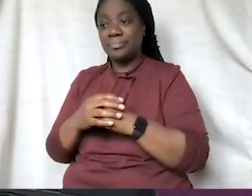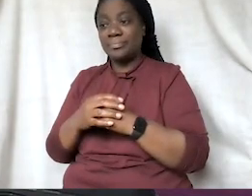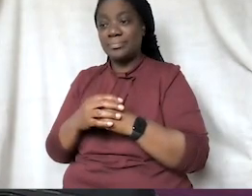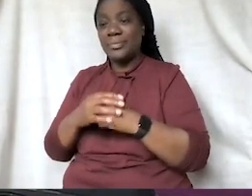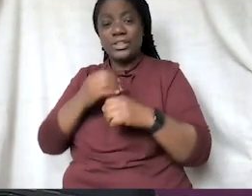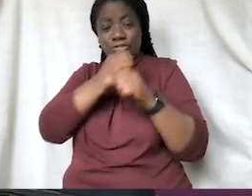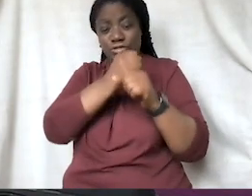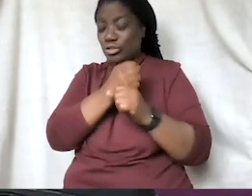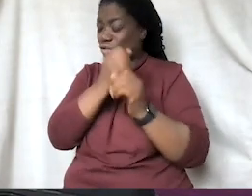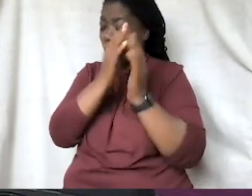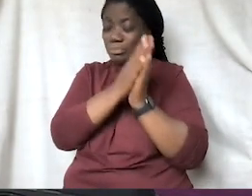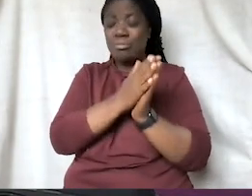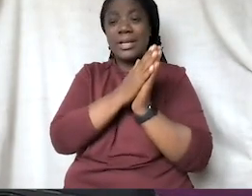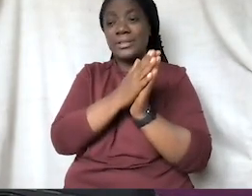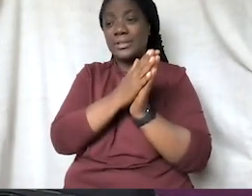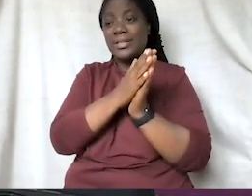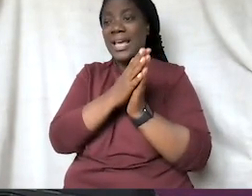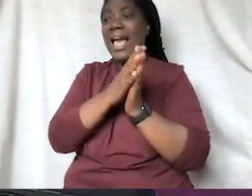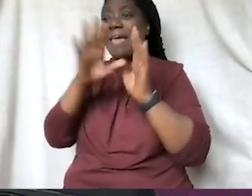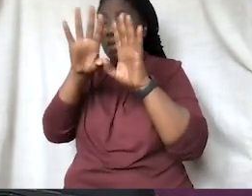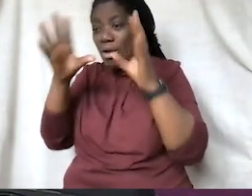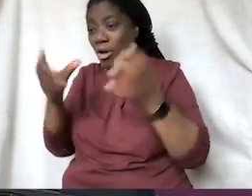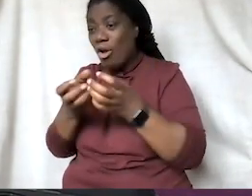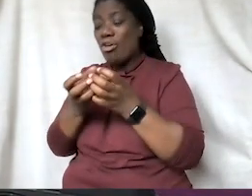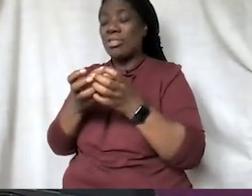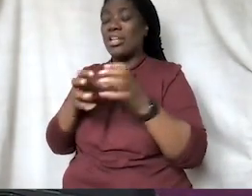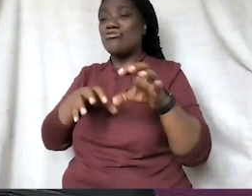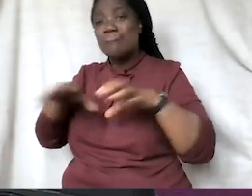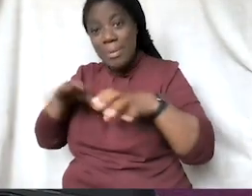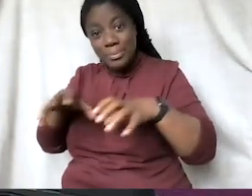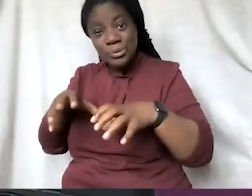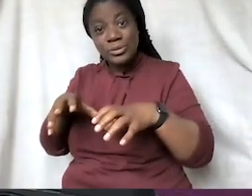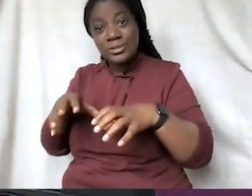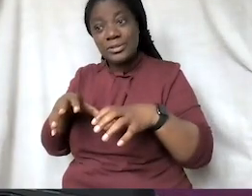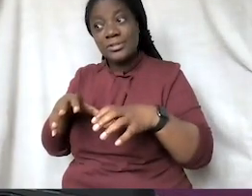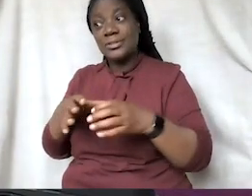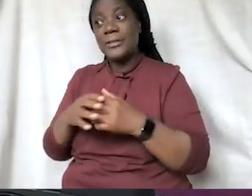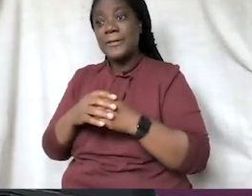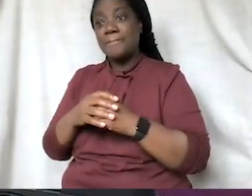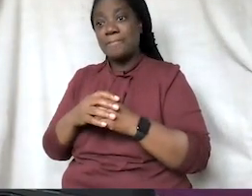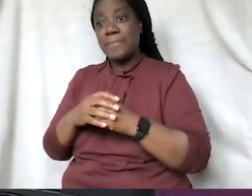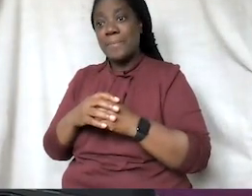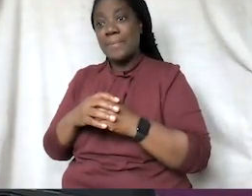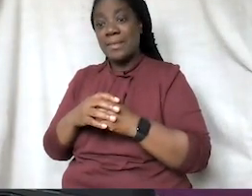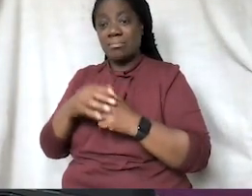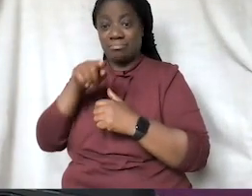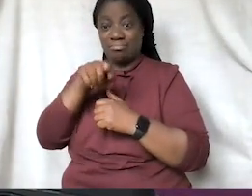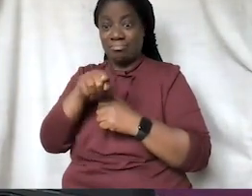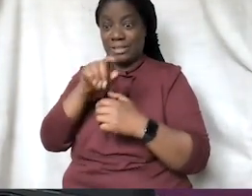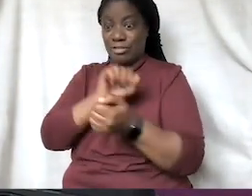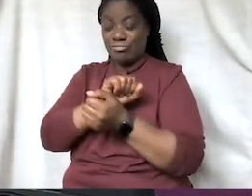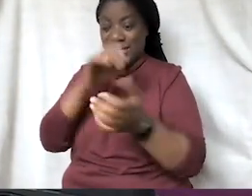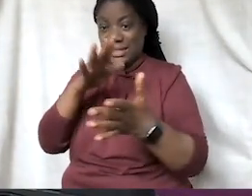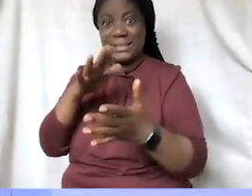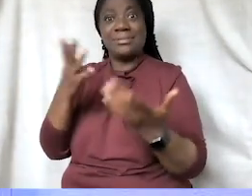prayed and the earth trembled. The early church prayed and Peter was released